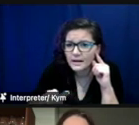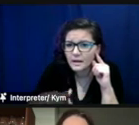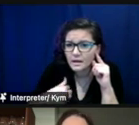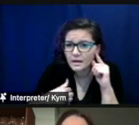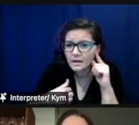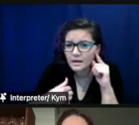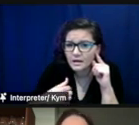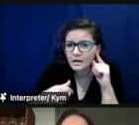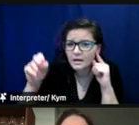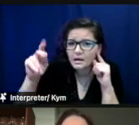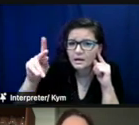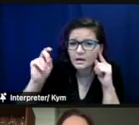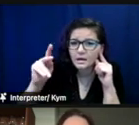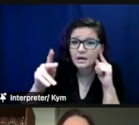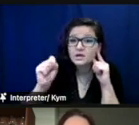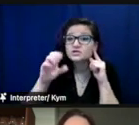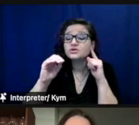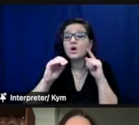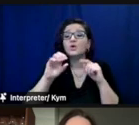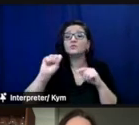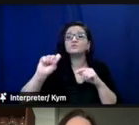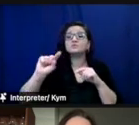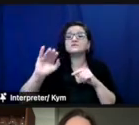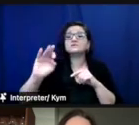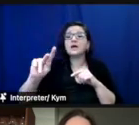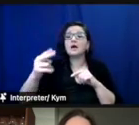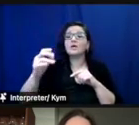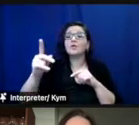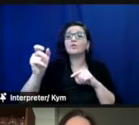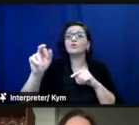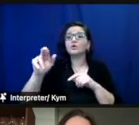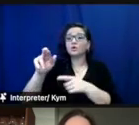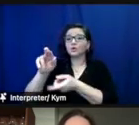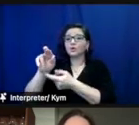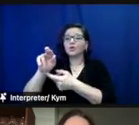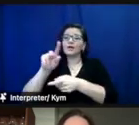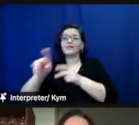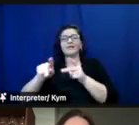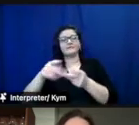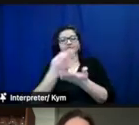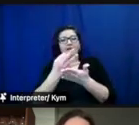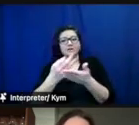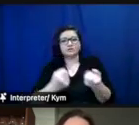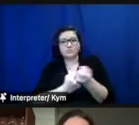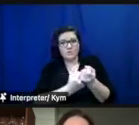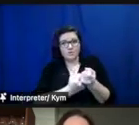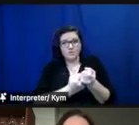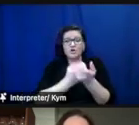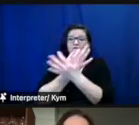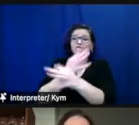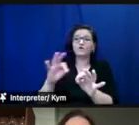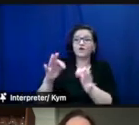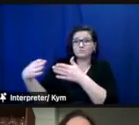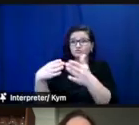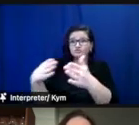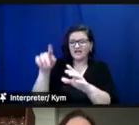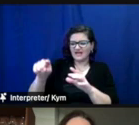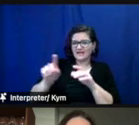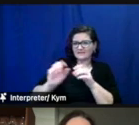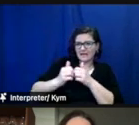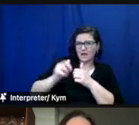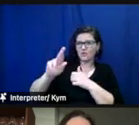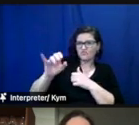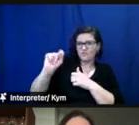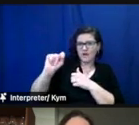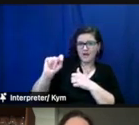Okay, so the stockholders were people who provided financial support, the freedom trails were the routes, and then the terminal or heaven or promised